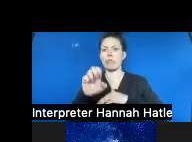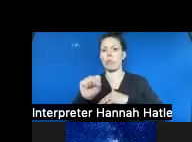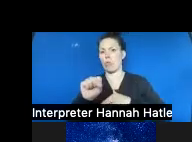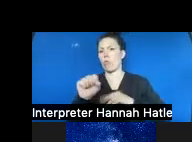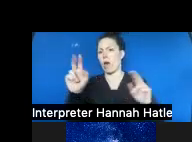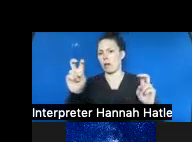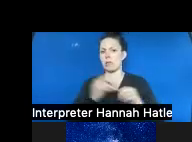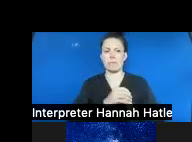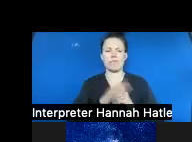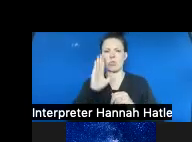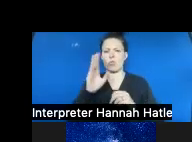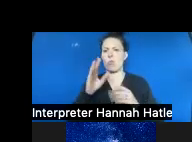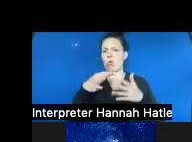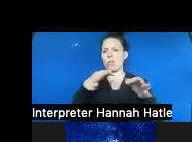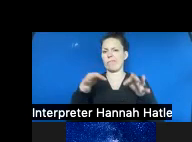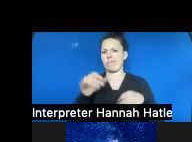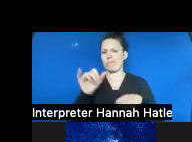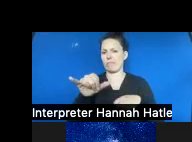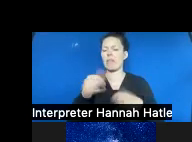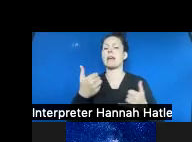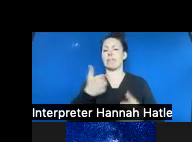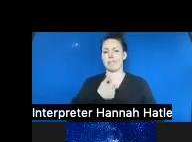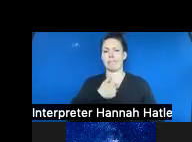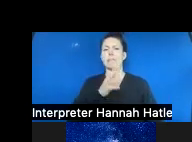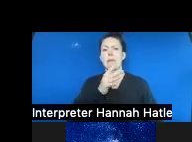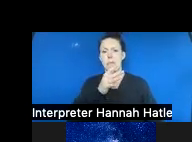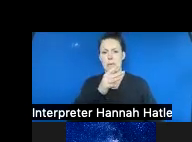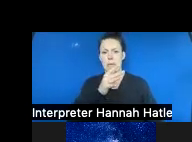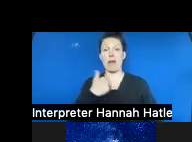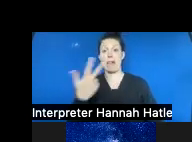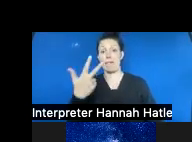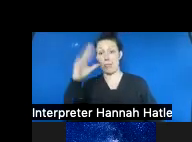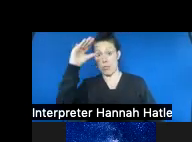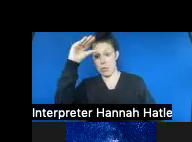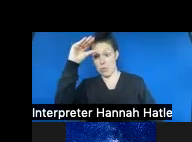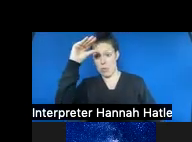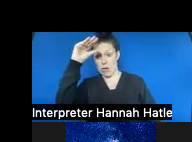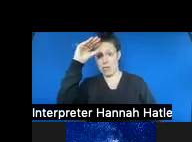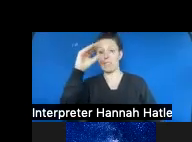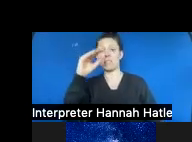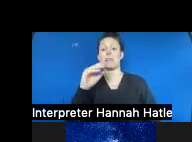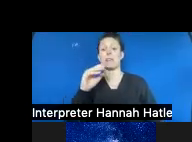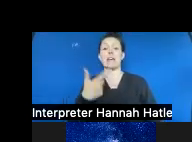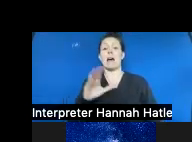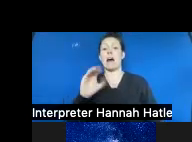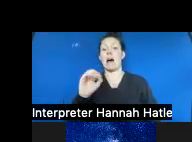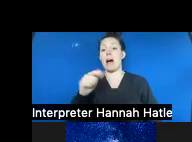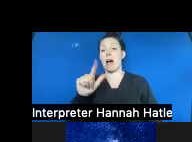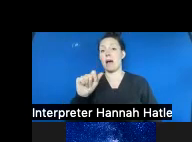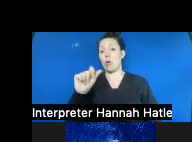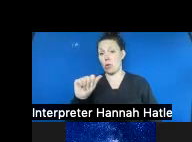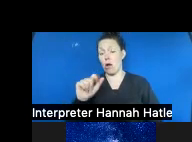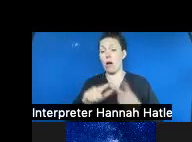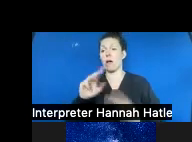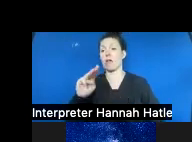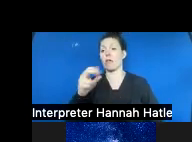today about that. Oh, I am a mother of 3 boys, and I am Oglala and Mohawk, and my